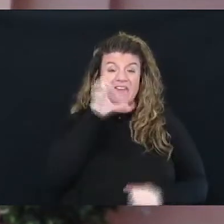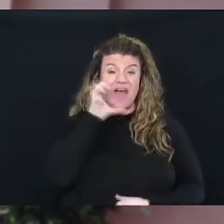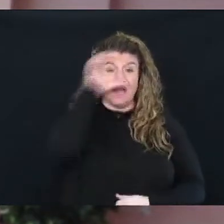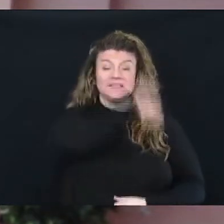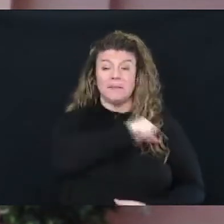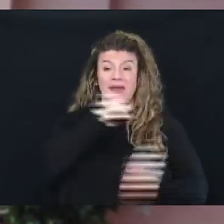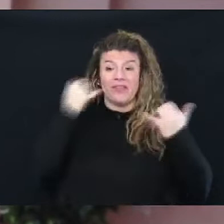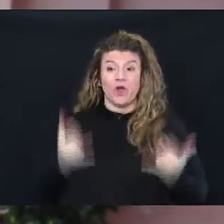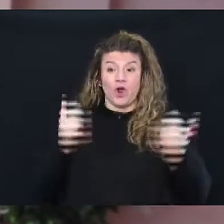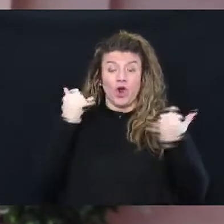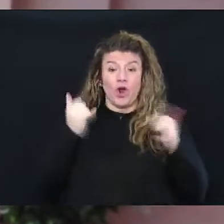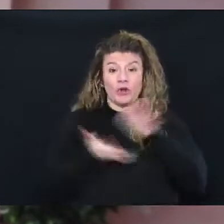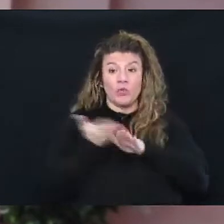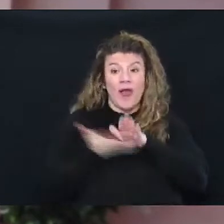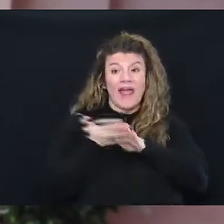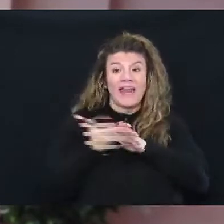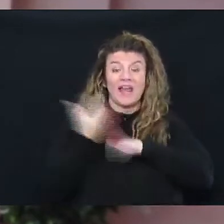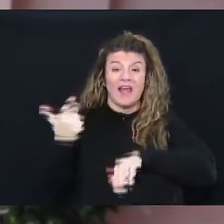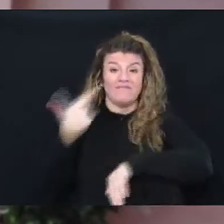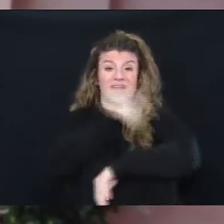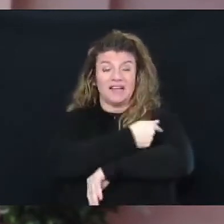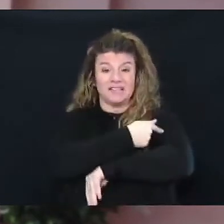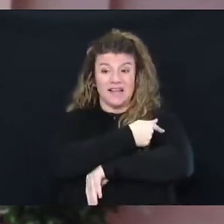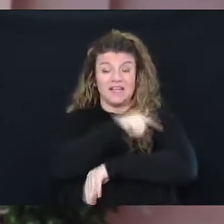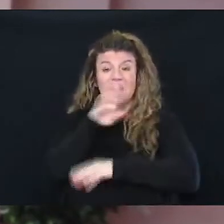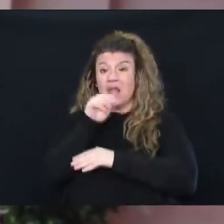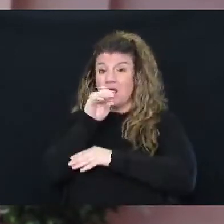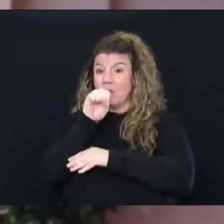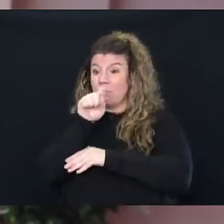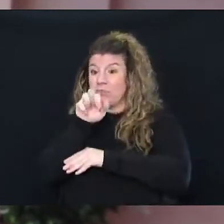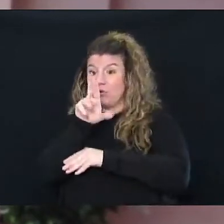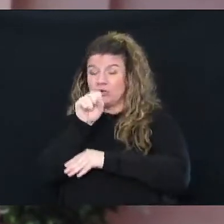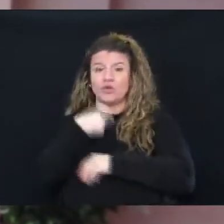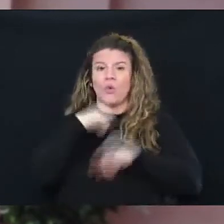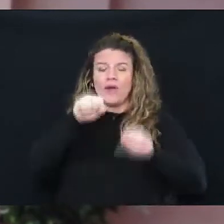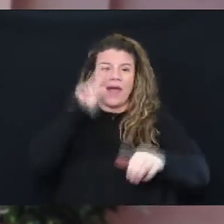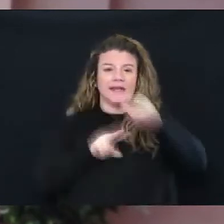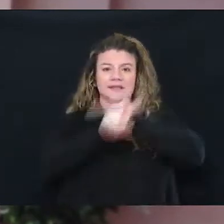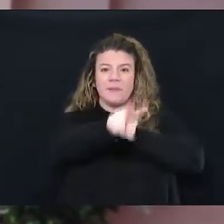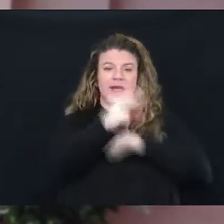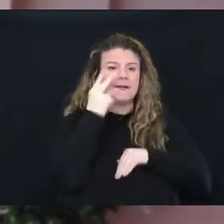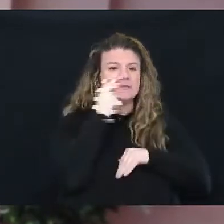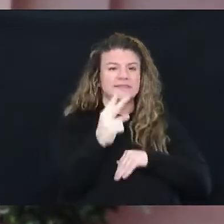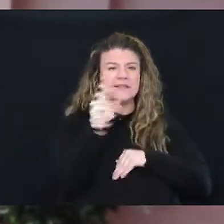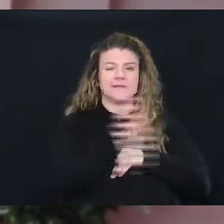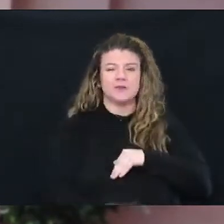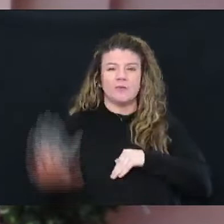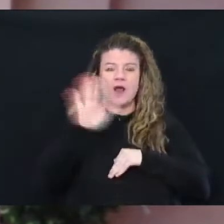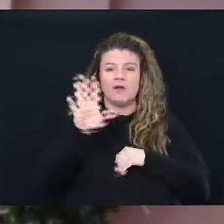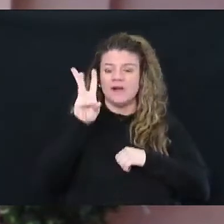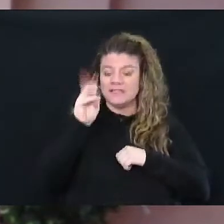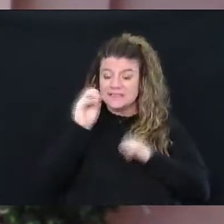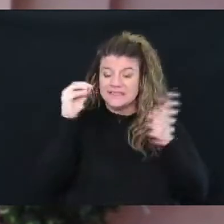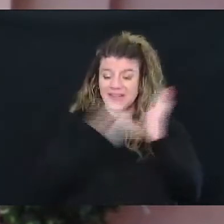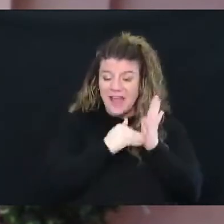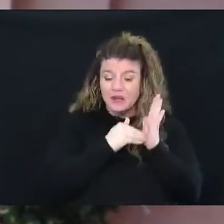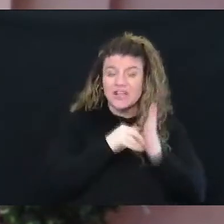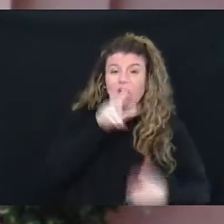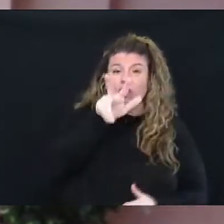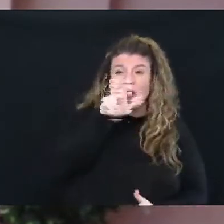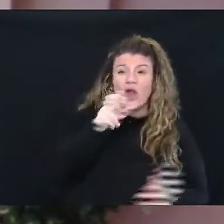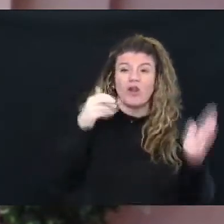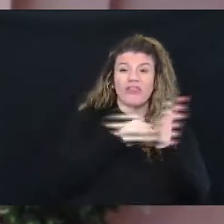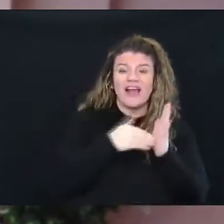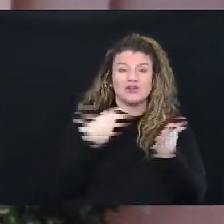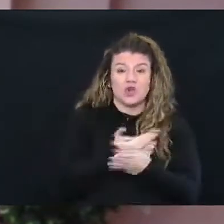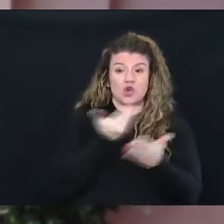rate of vaccinations and boost, we can anticipate seeing somewhere between 60,000 and